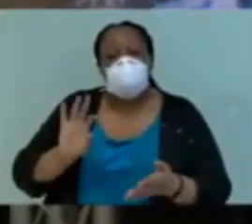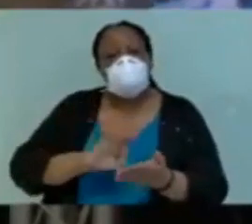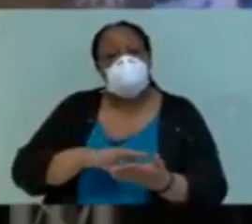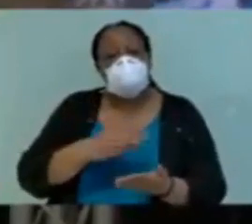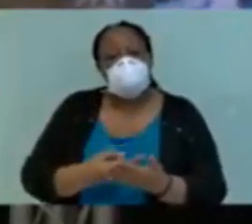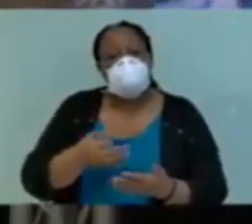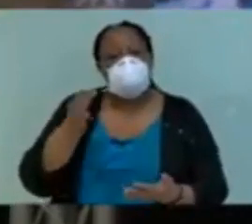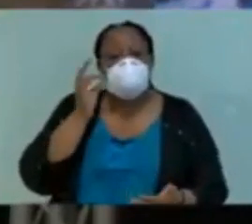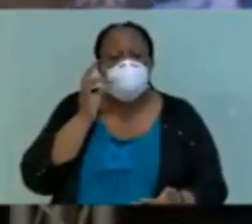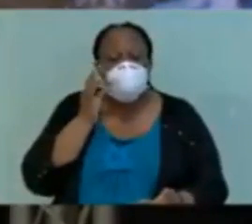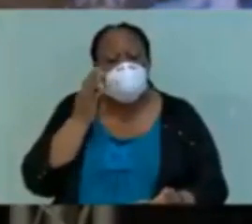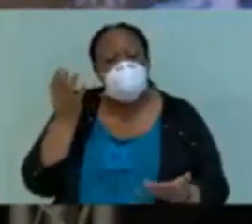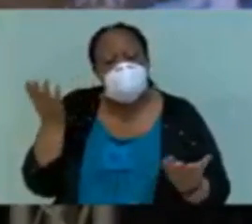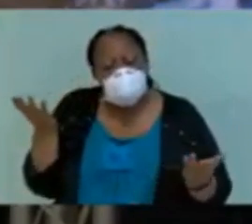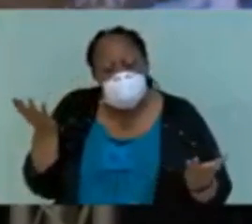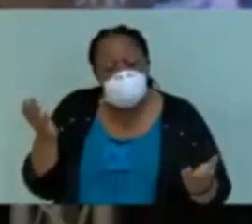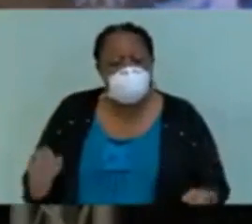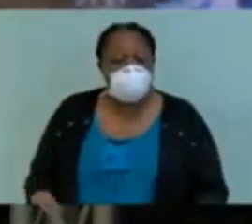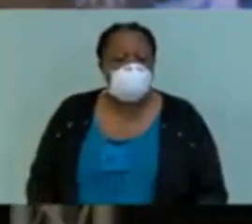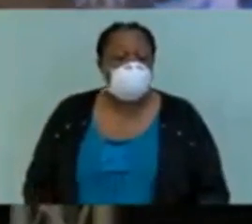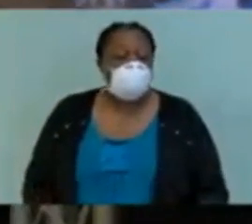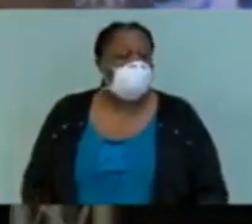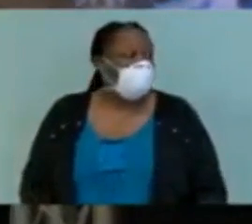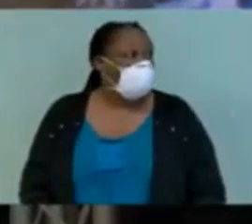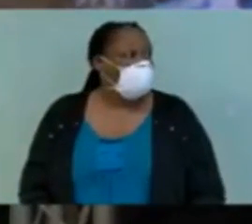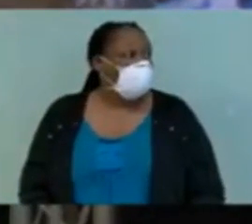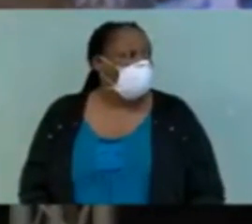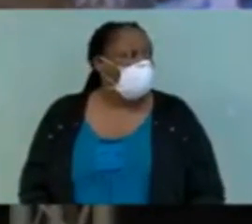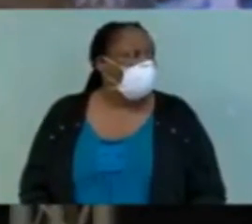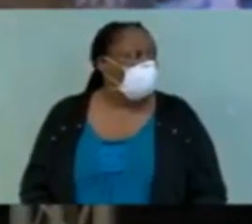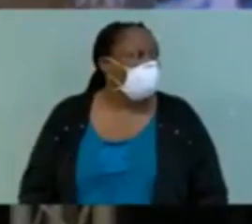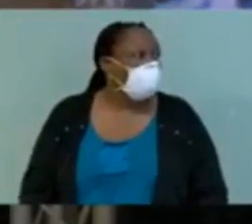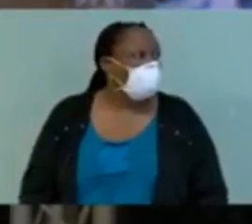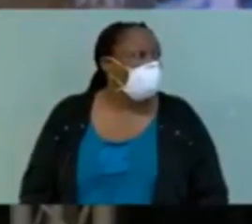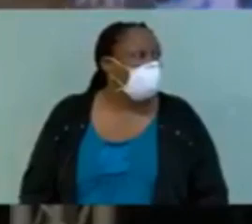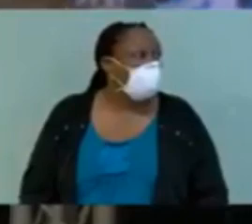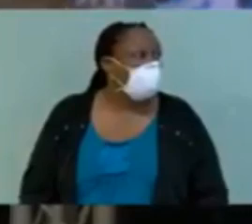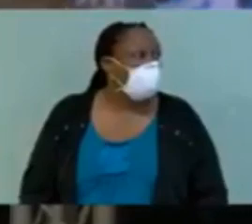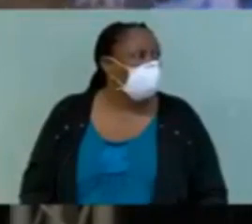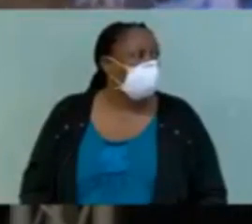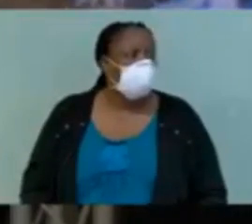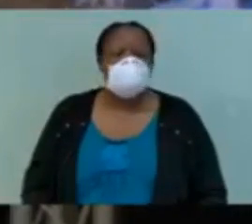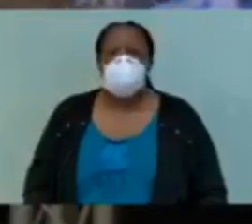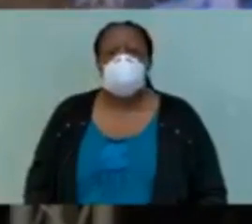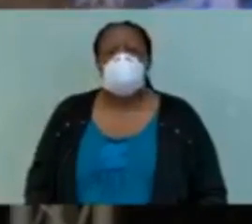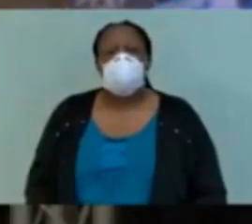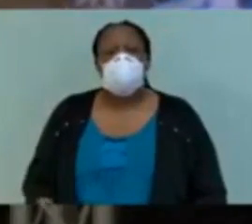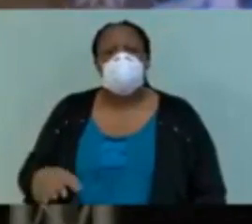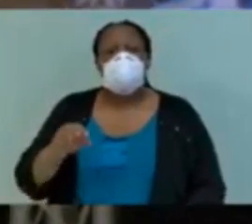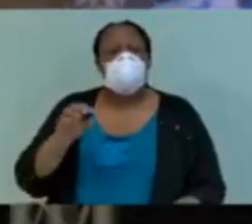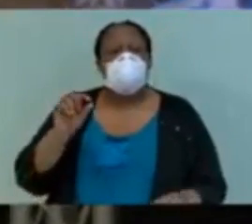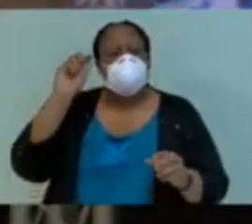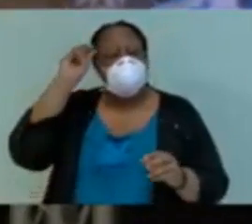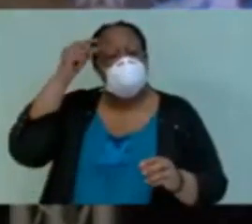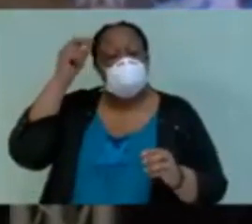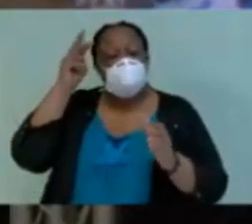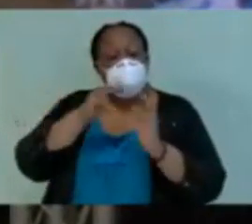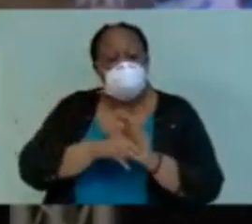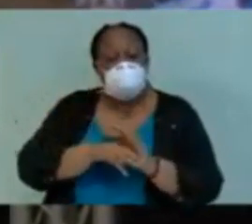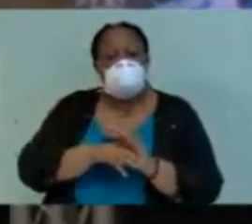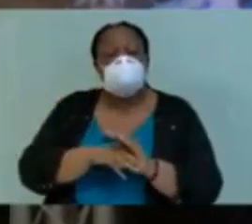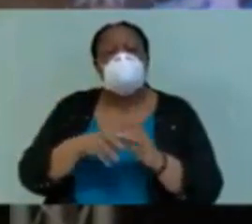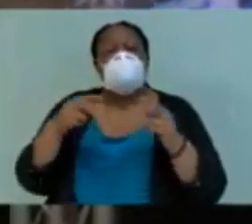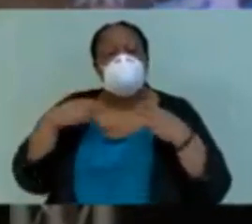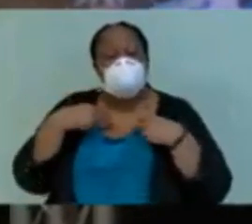lockdowns on the weekends, so that we can slow down the transmission of